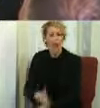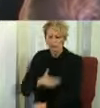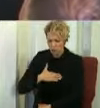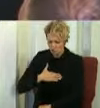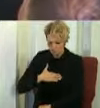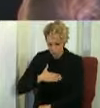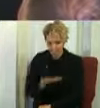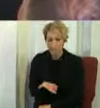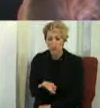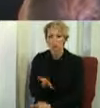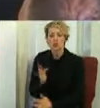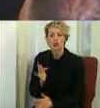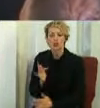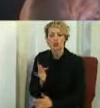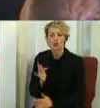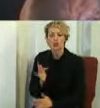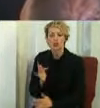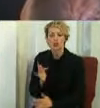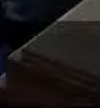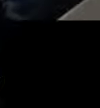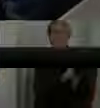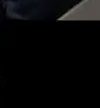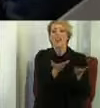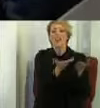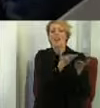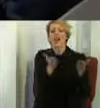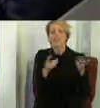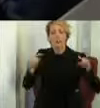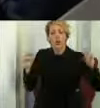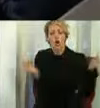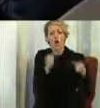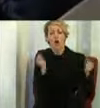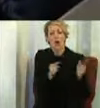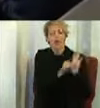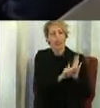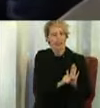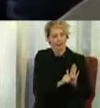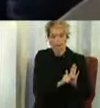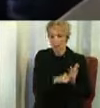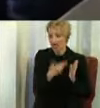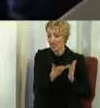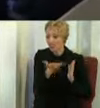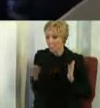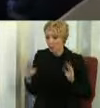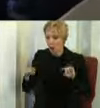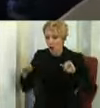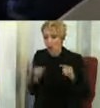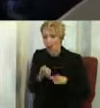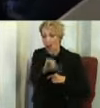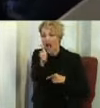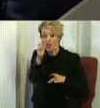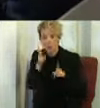those things that have hurt you, that you have hurt others with? And are you willing to